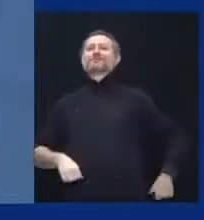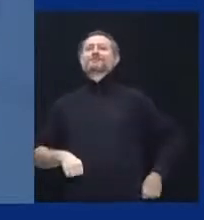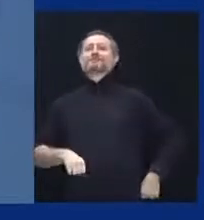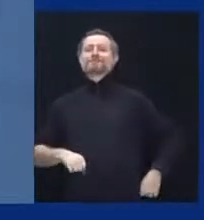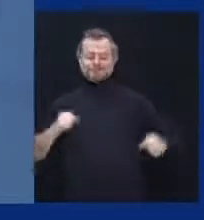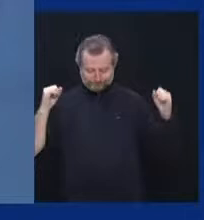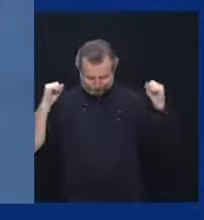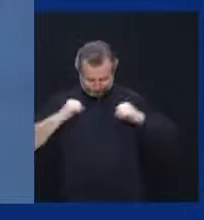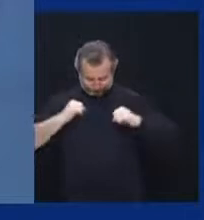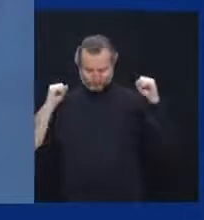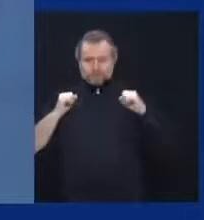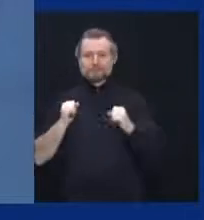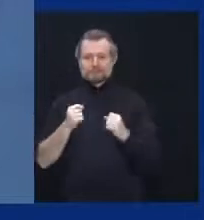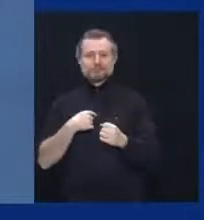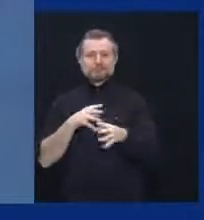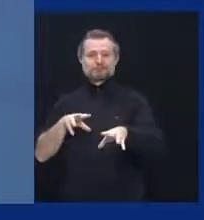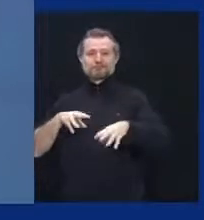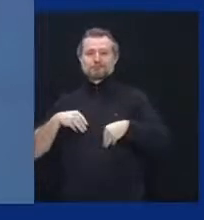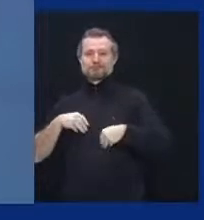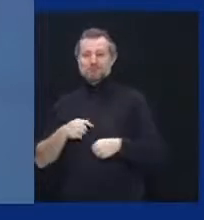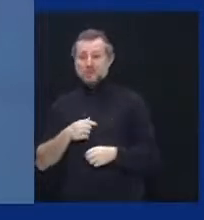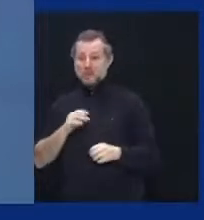any pressure for anyone,